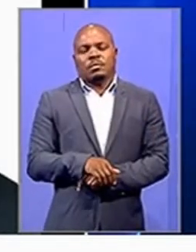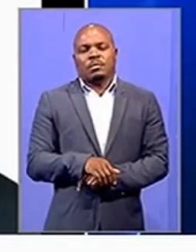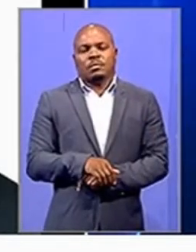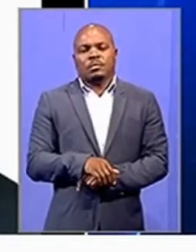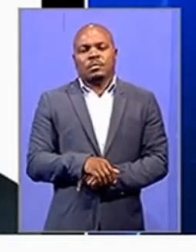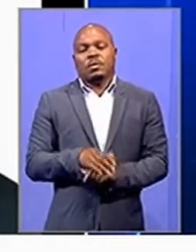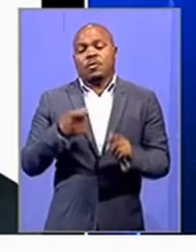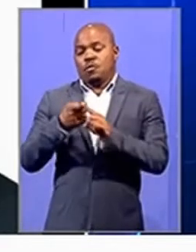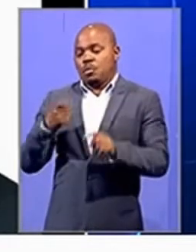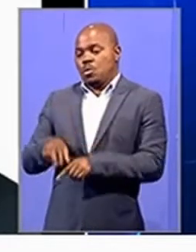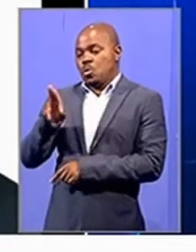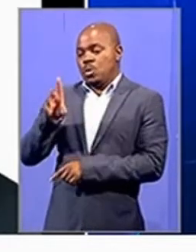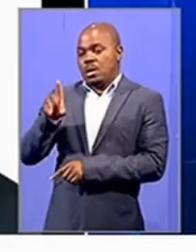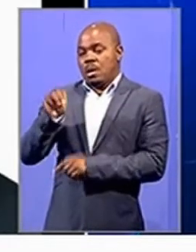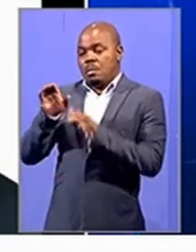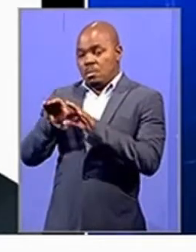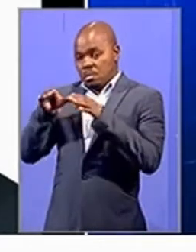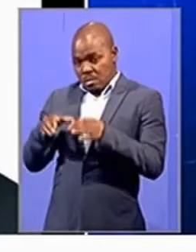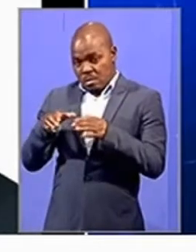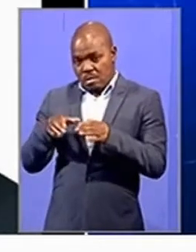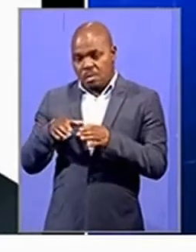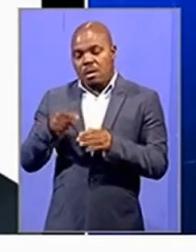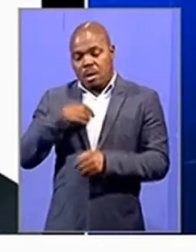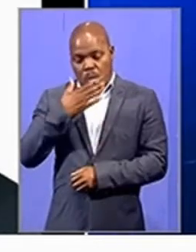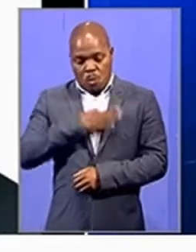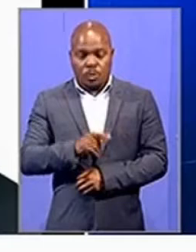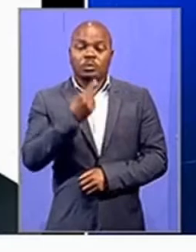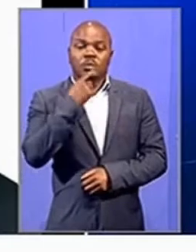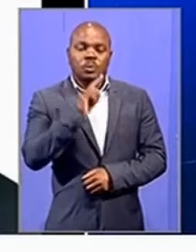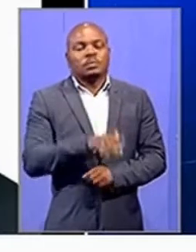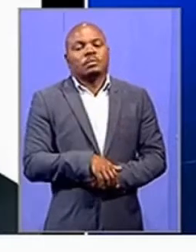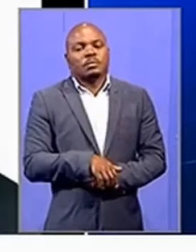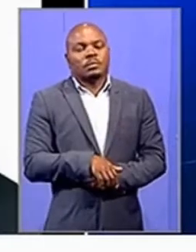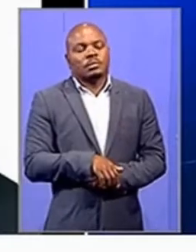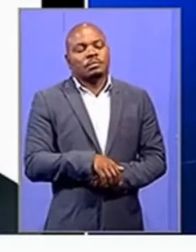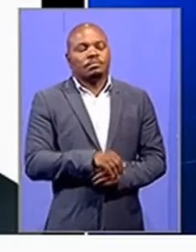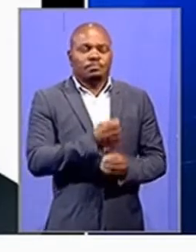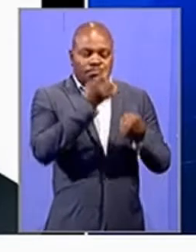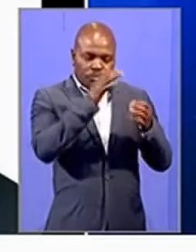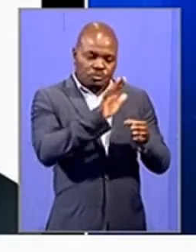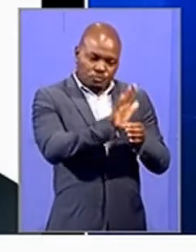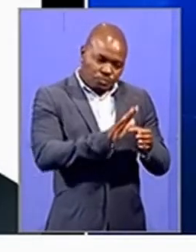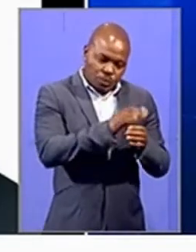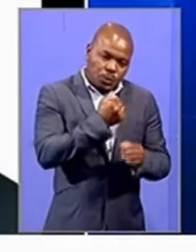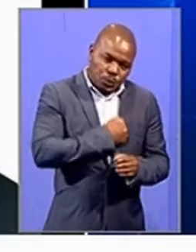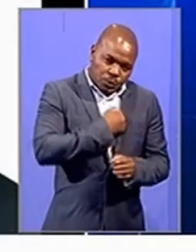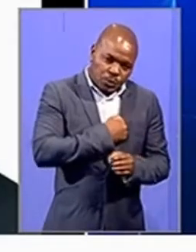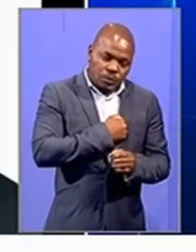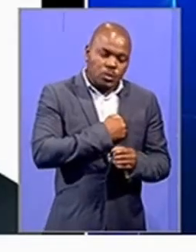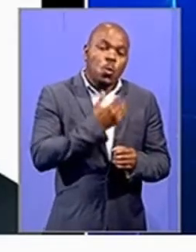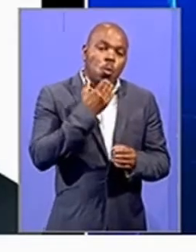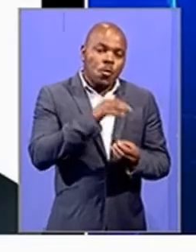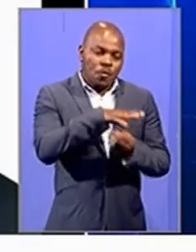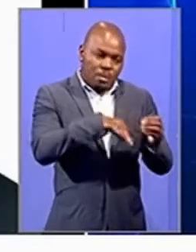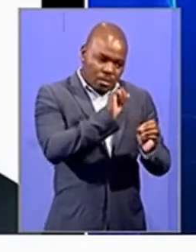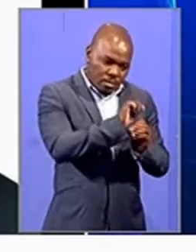On behalf of the United Democratic Movement, I would like to pass our condolences to her family